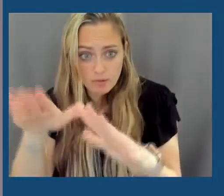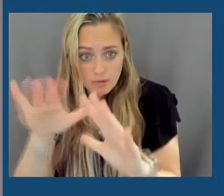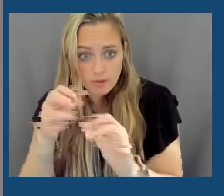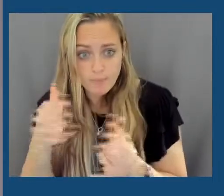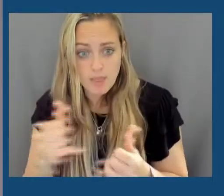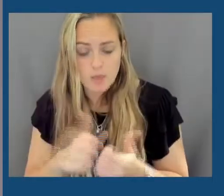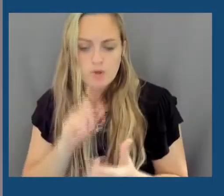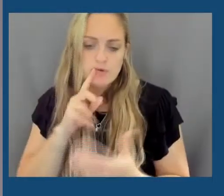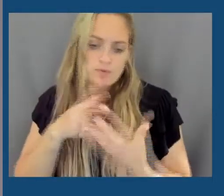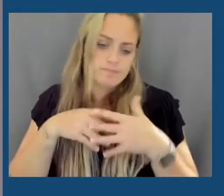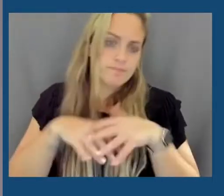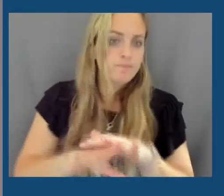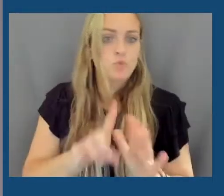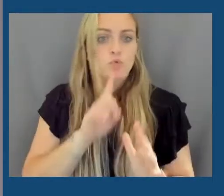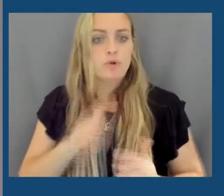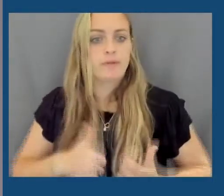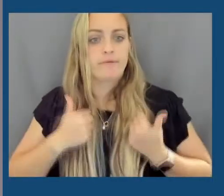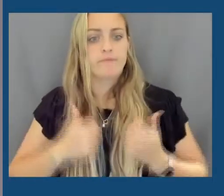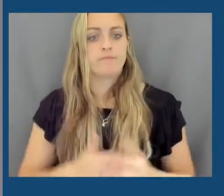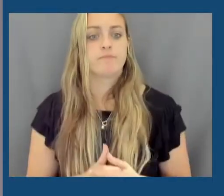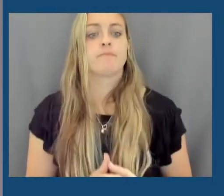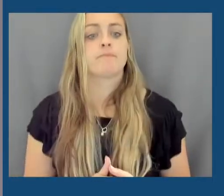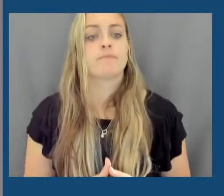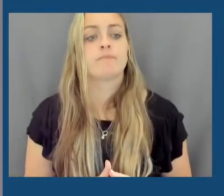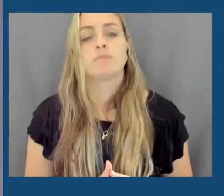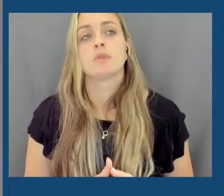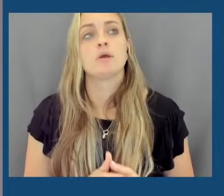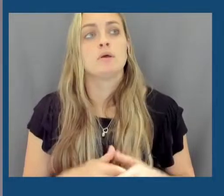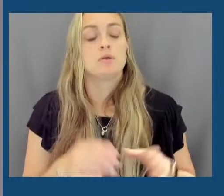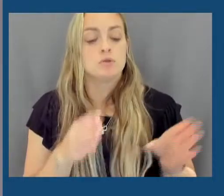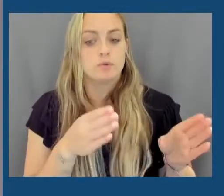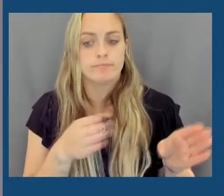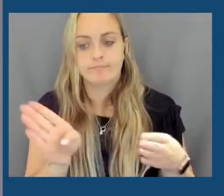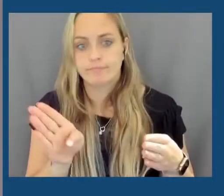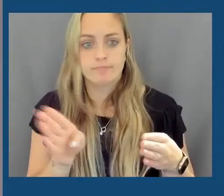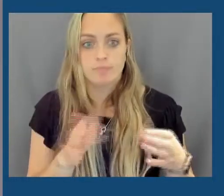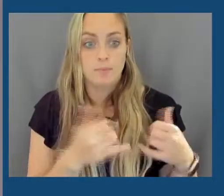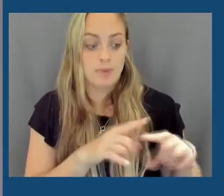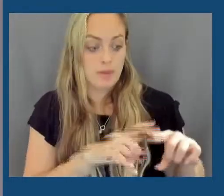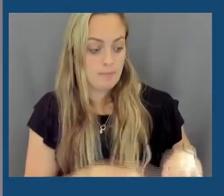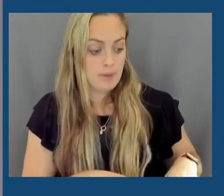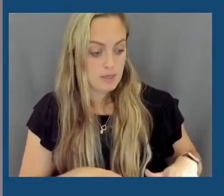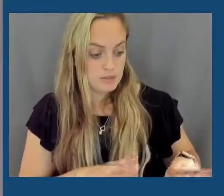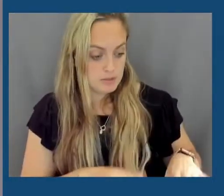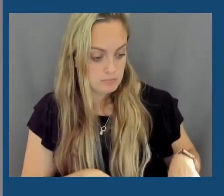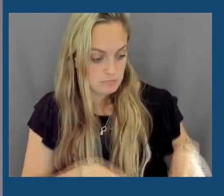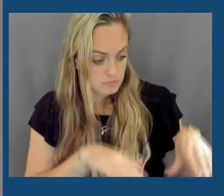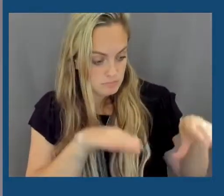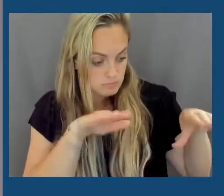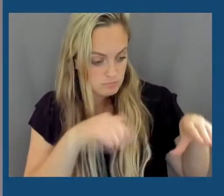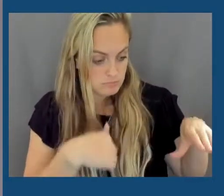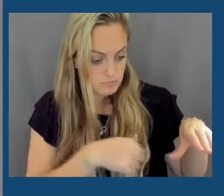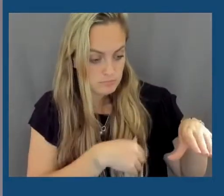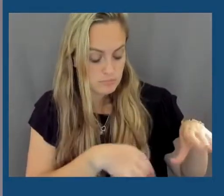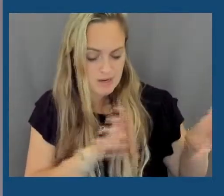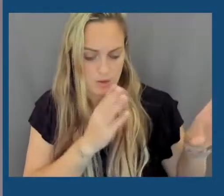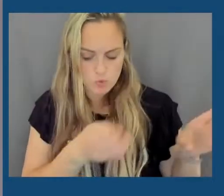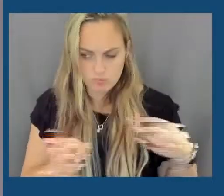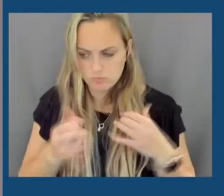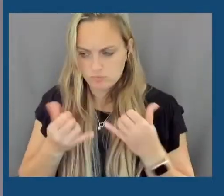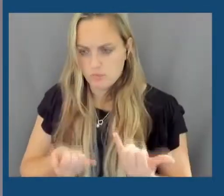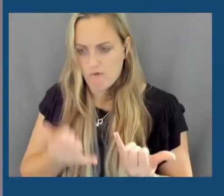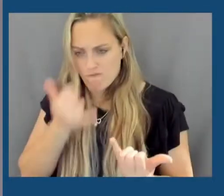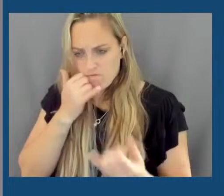life. And so the shift from a play-based childhood that we grew up with to a phone-based childhood